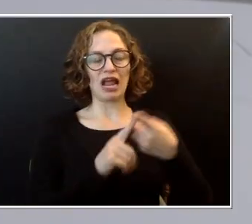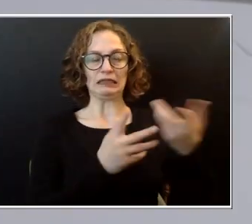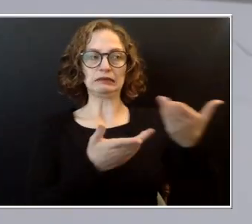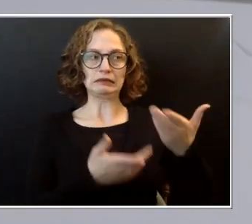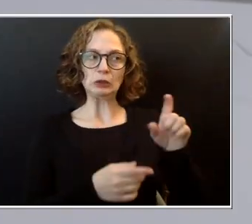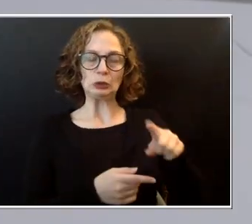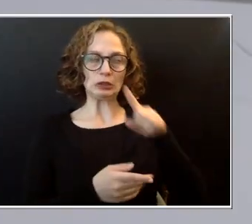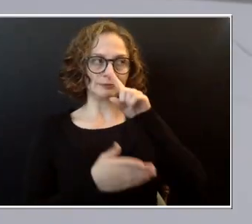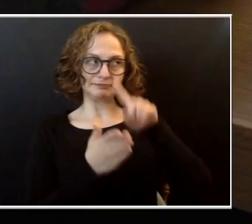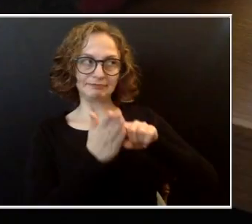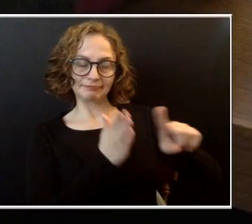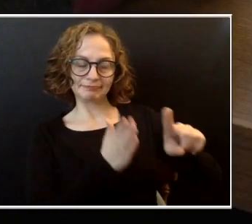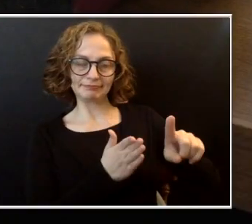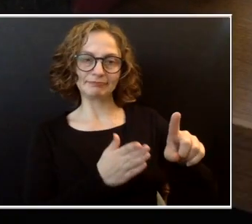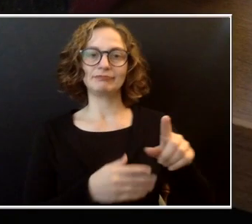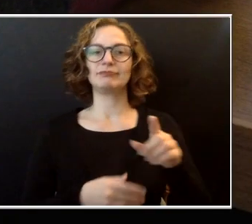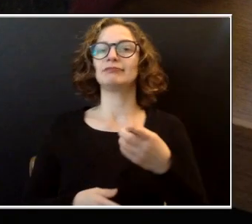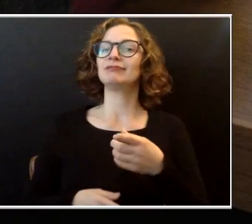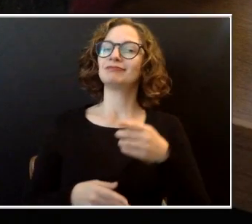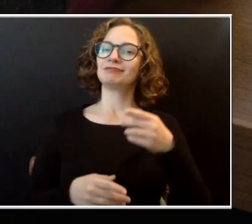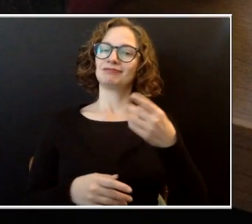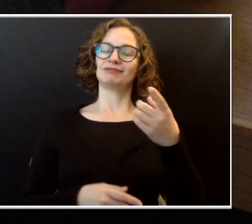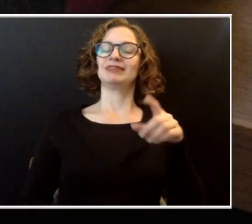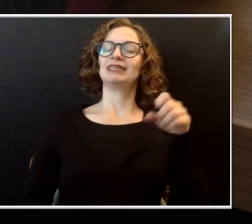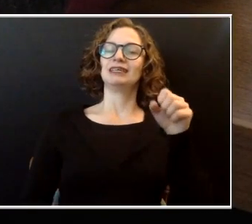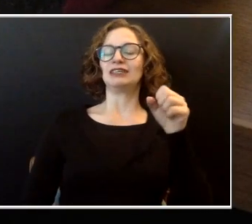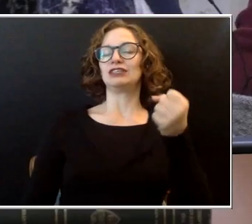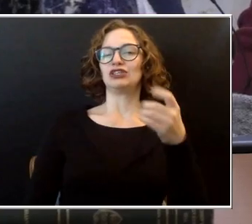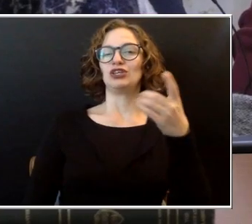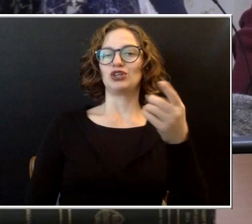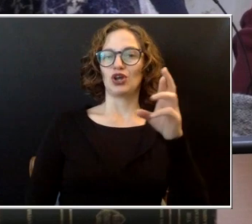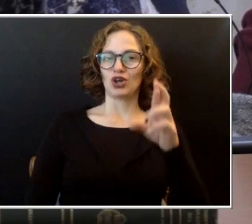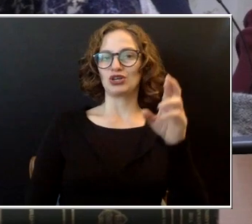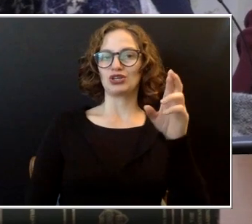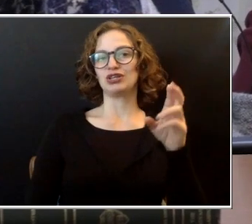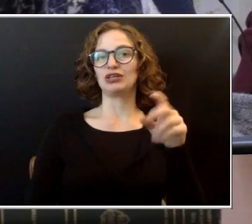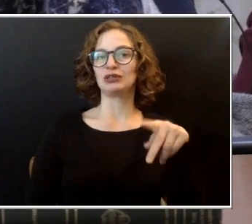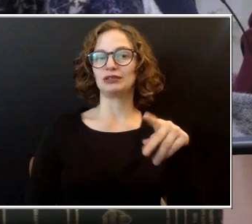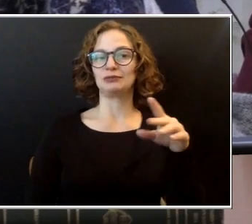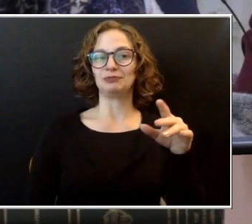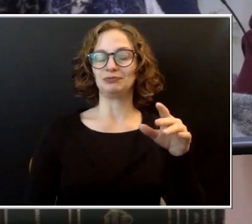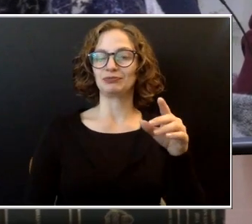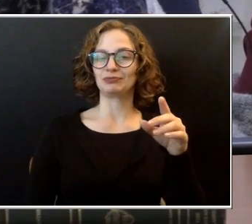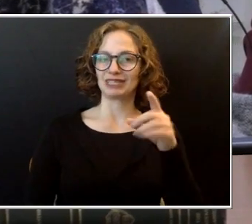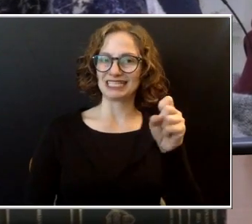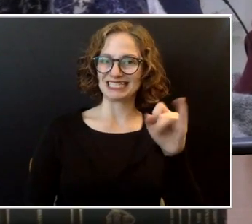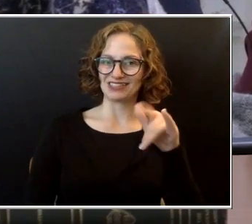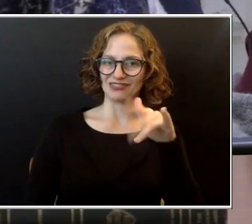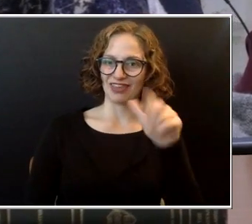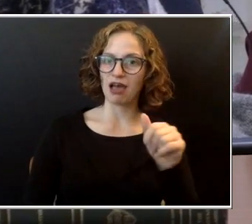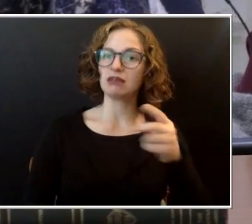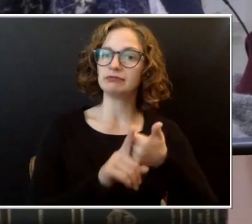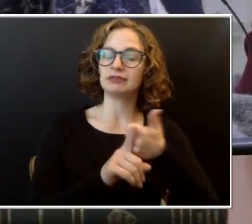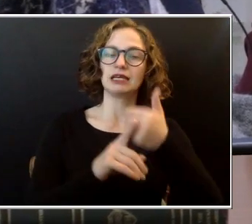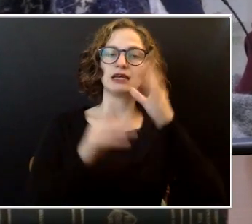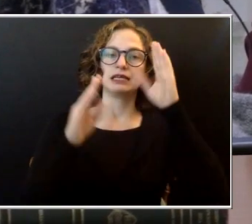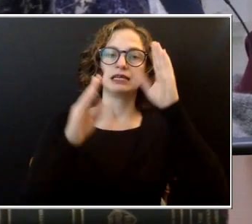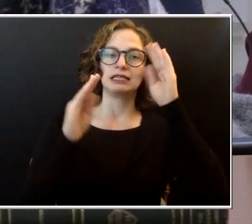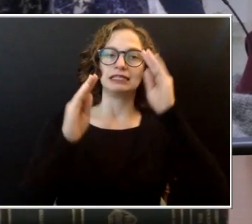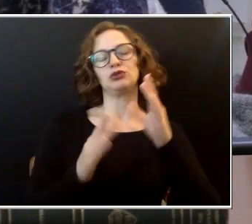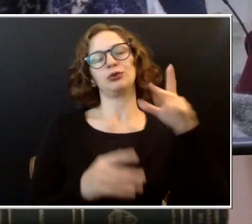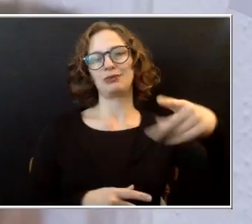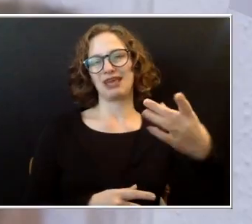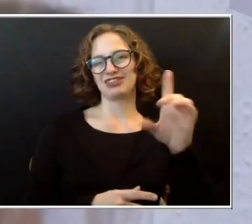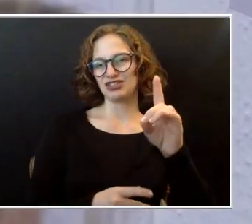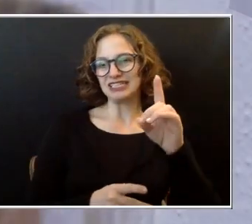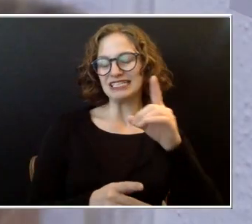in Renaissance literature, and she loves teaching. Silvia wasn't too worried about the lump being cancerous, but her Italian